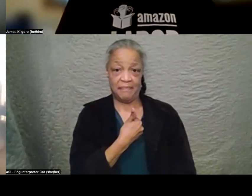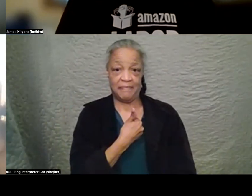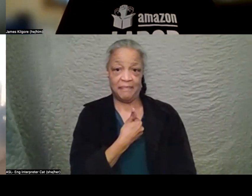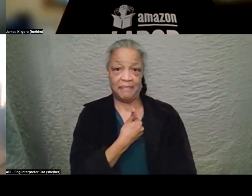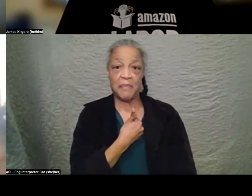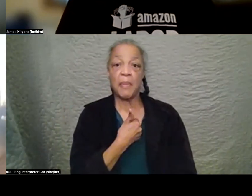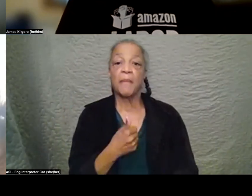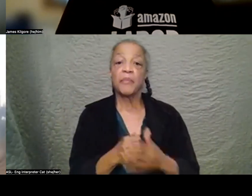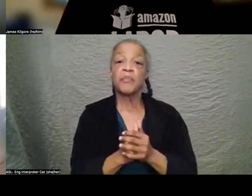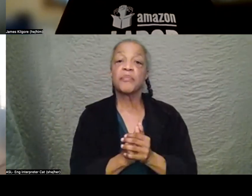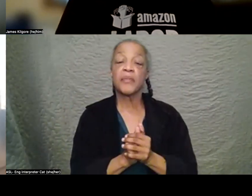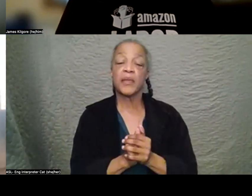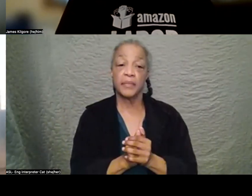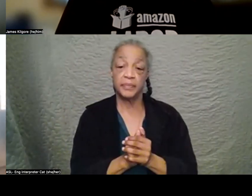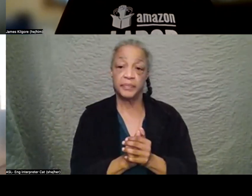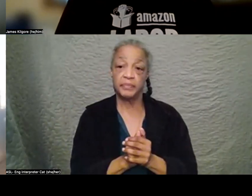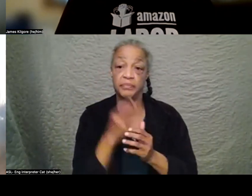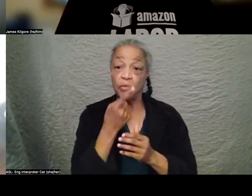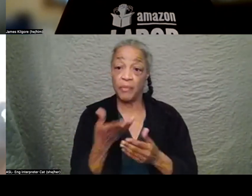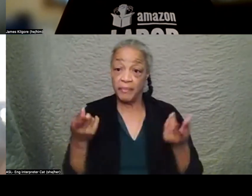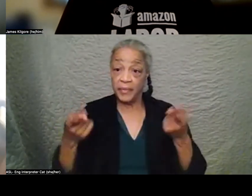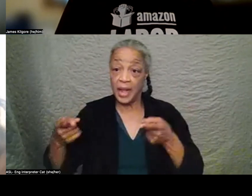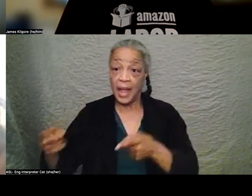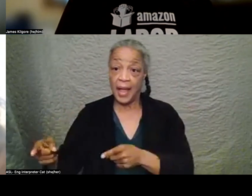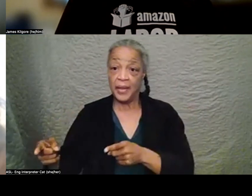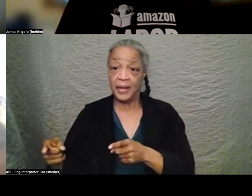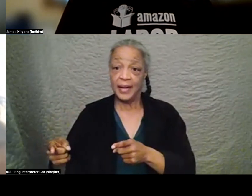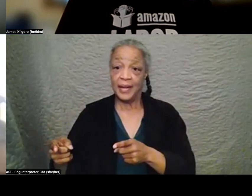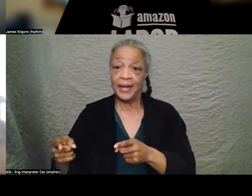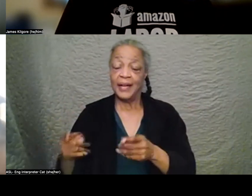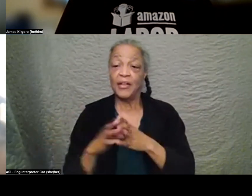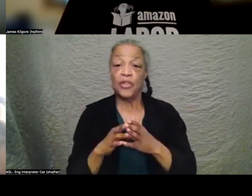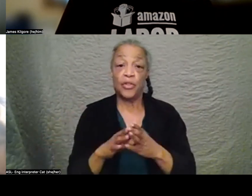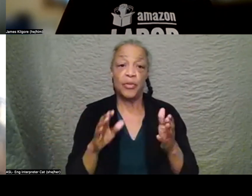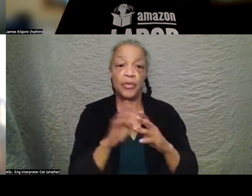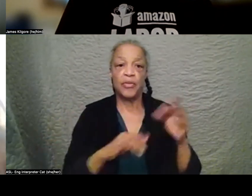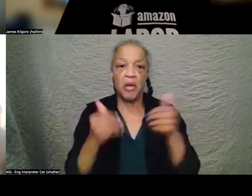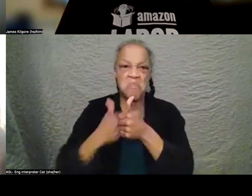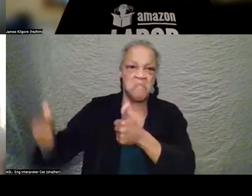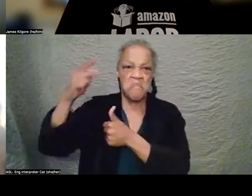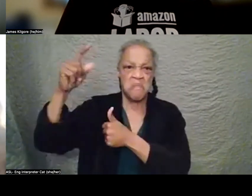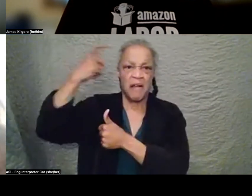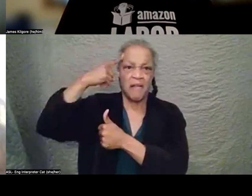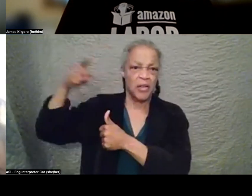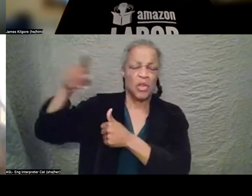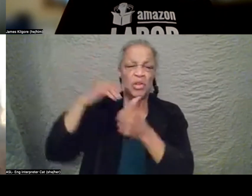things that's happened is that the authorities have tried to